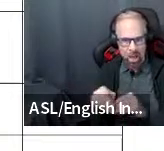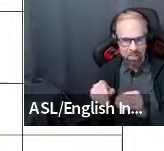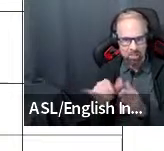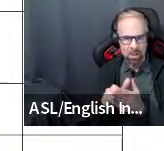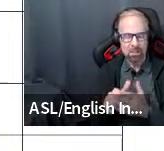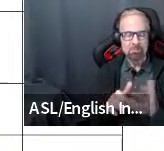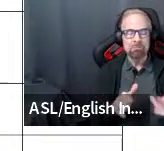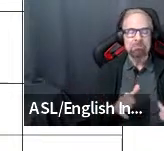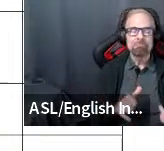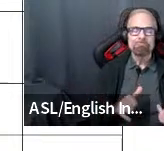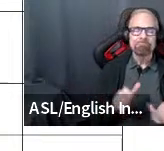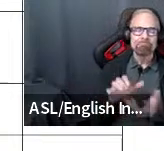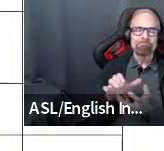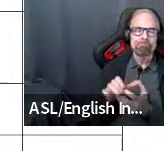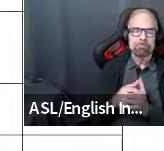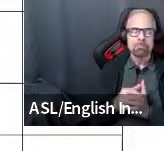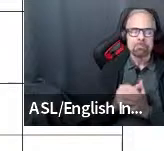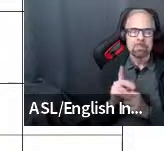brilliant, yeah.